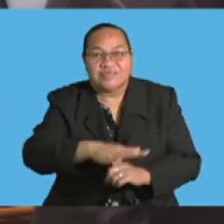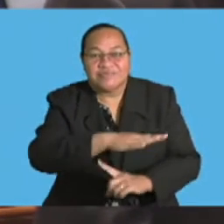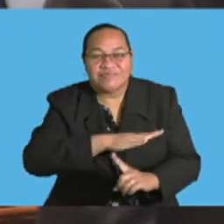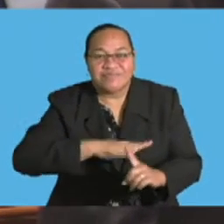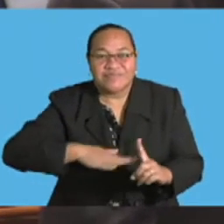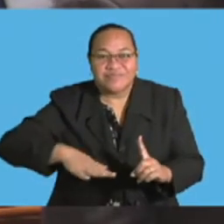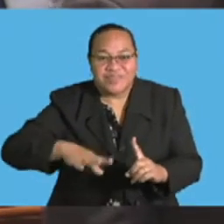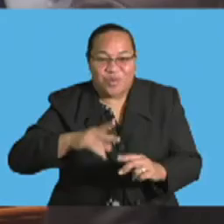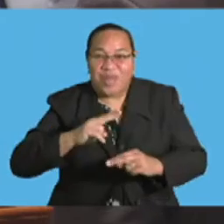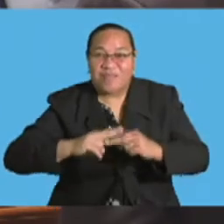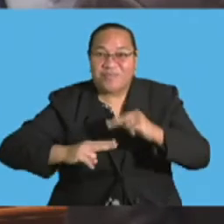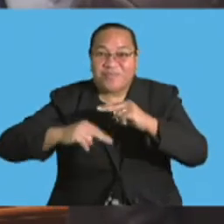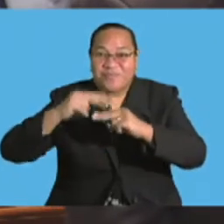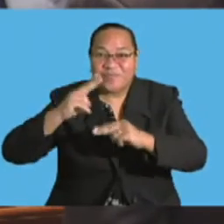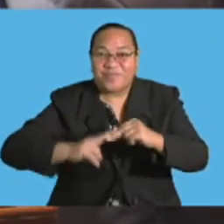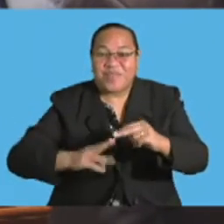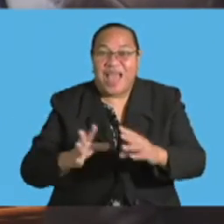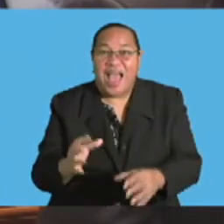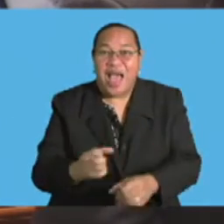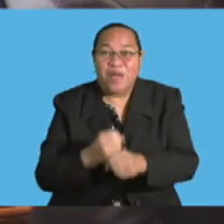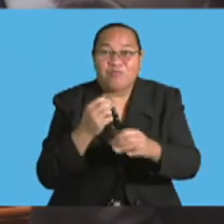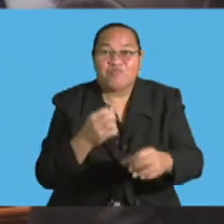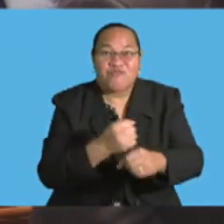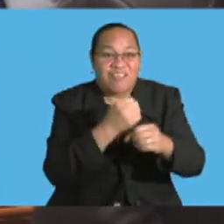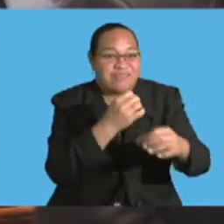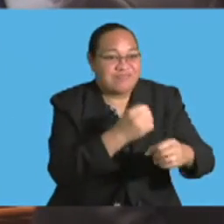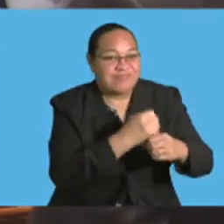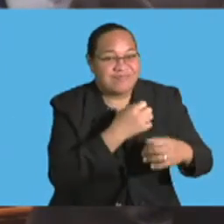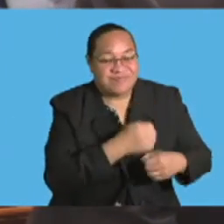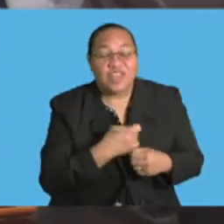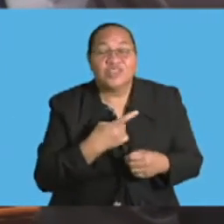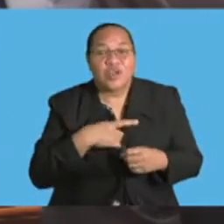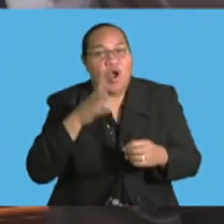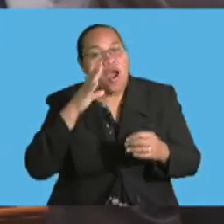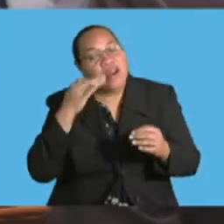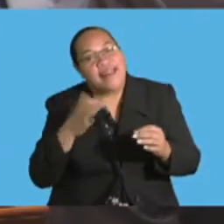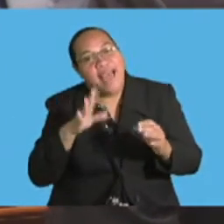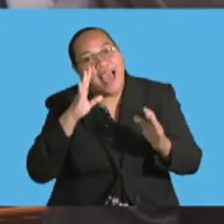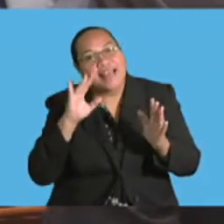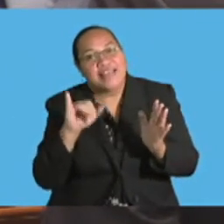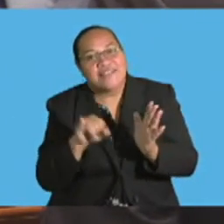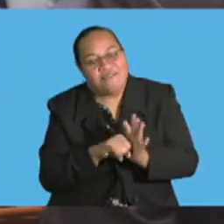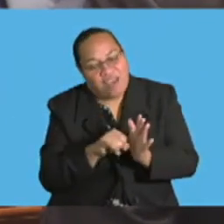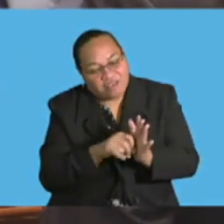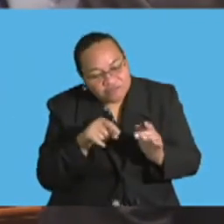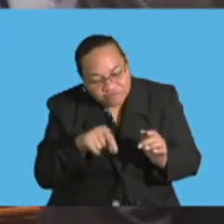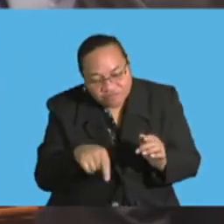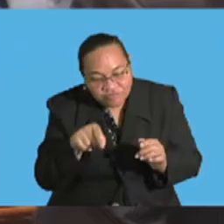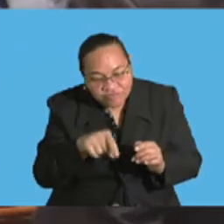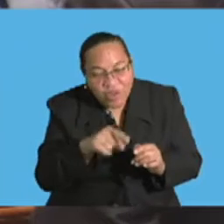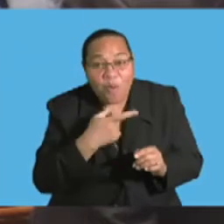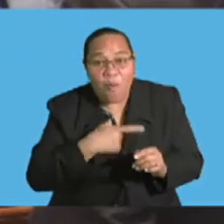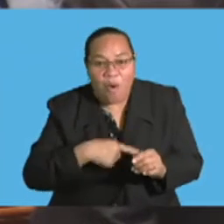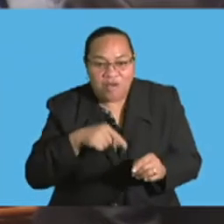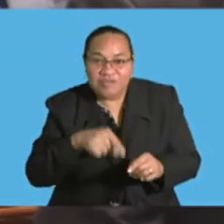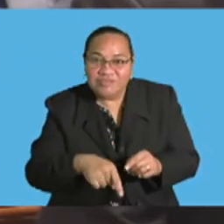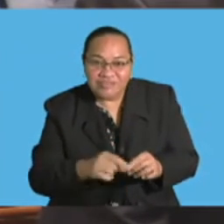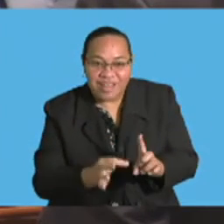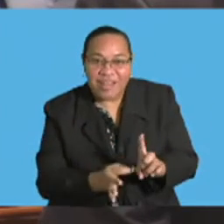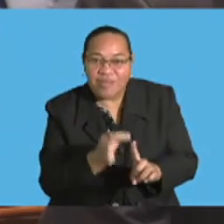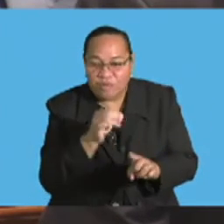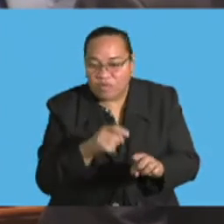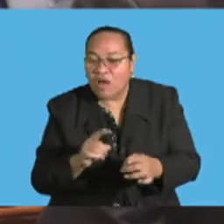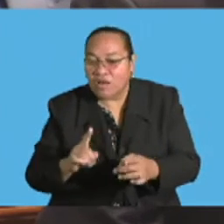surrounding infrastructural upgrades that have been identified as a result of the BlackRock